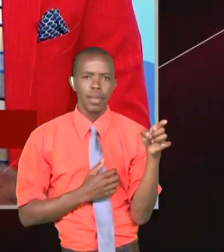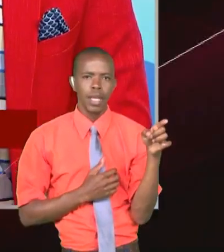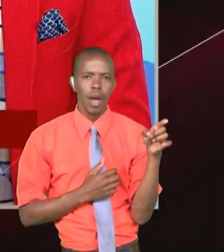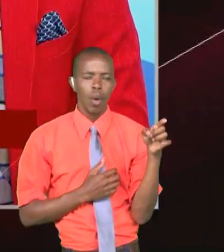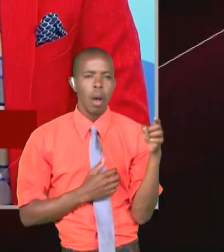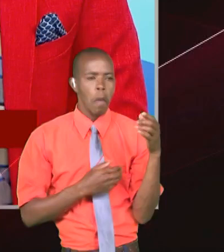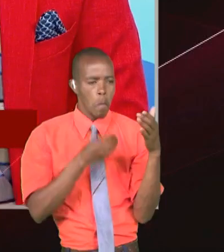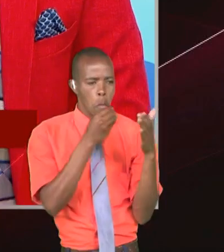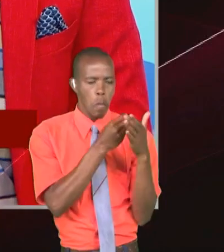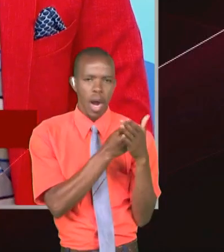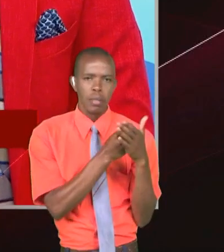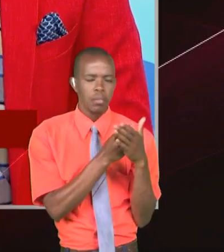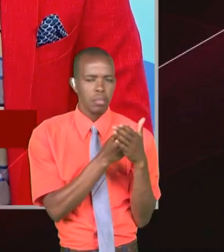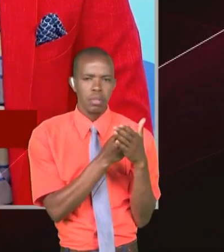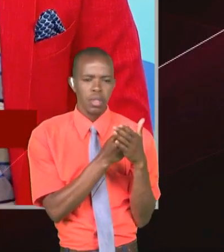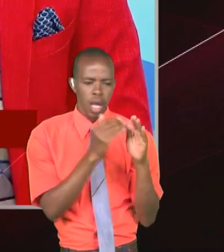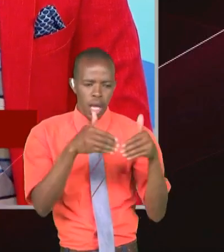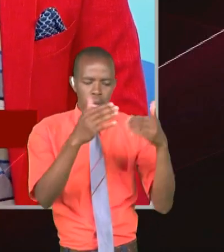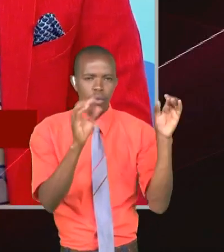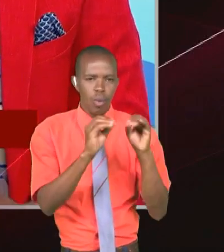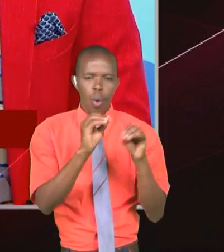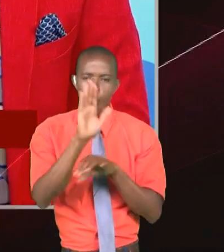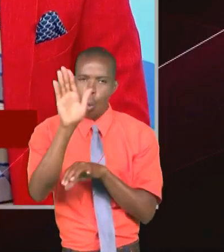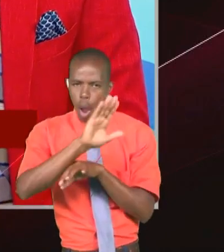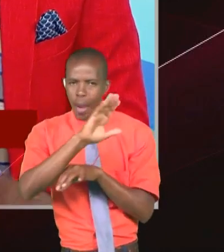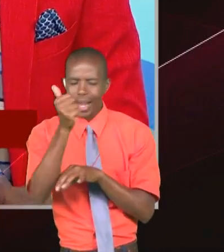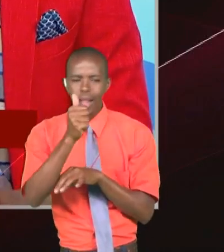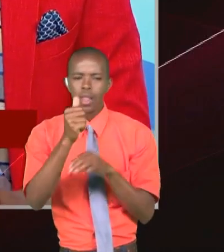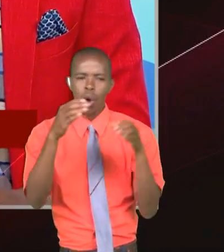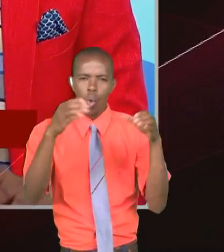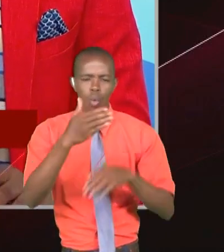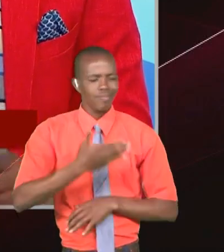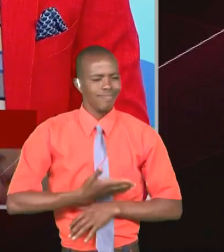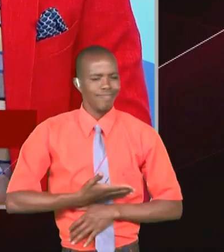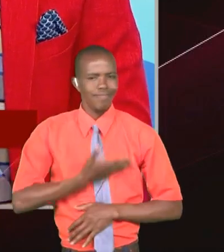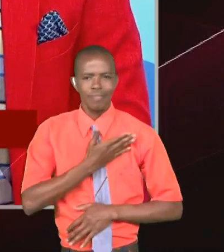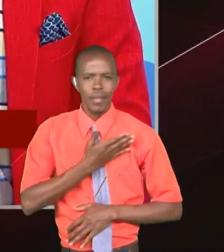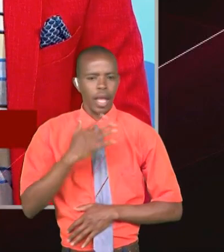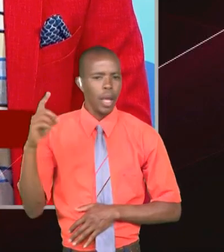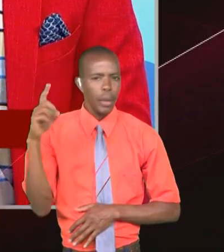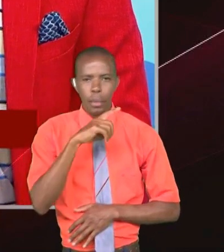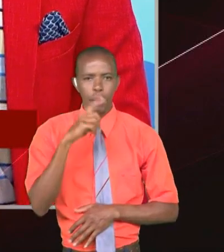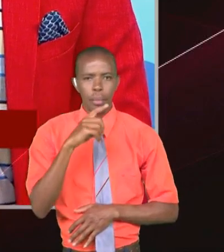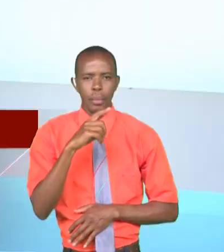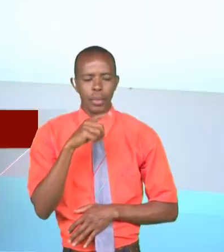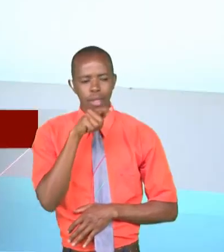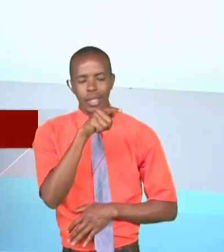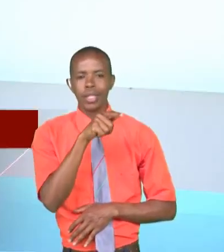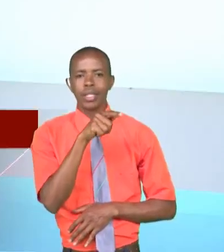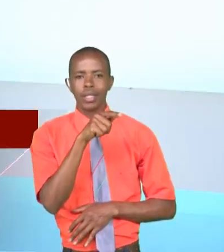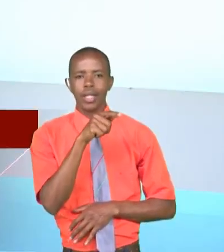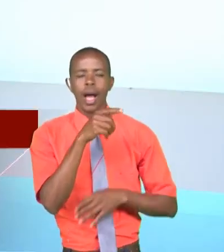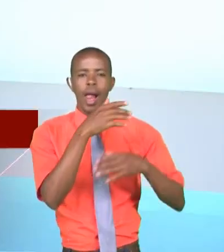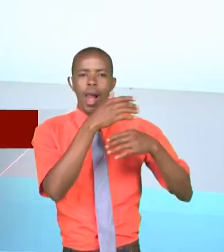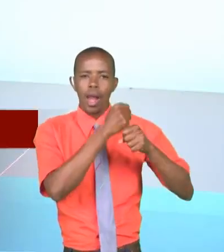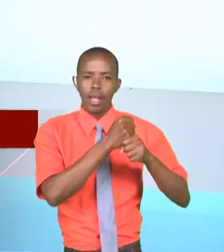money. And that is why WIPE and the rest are very bitter. They are very bitter partners in this particular